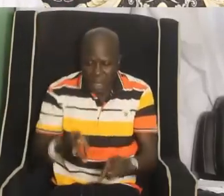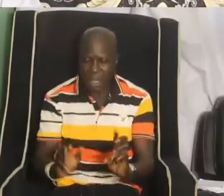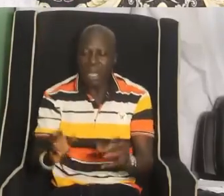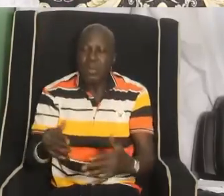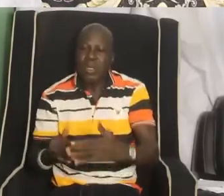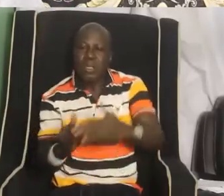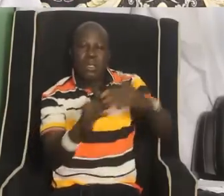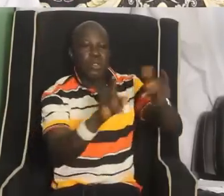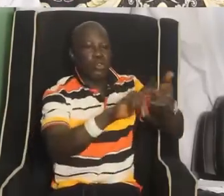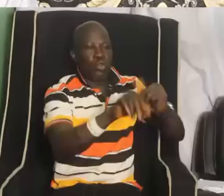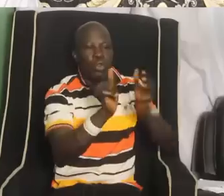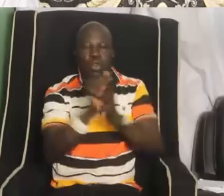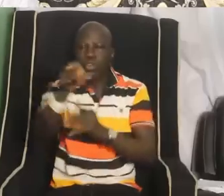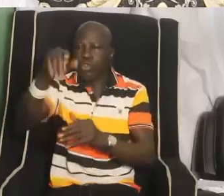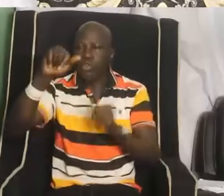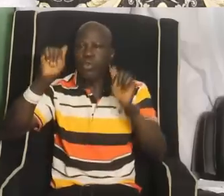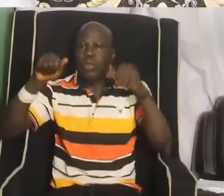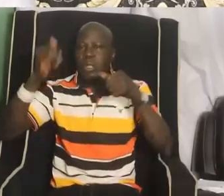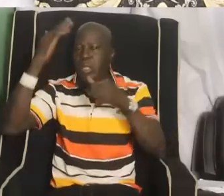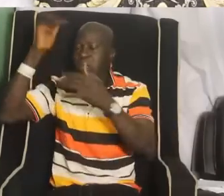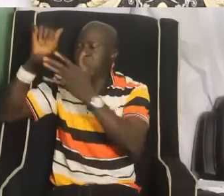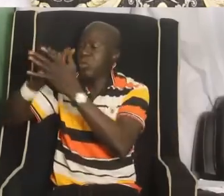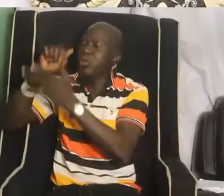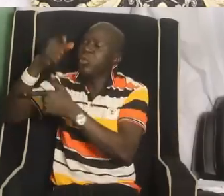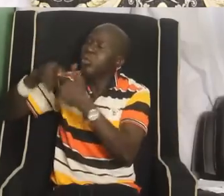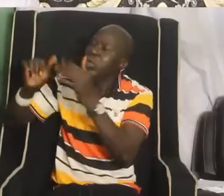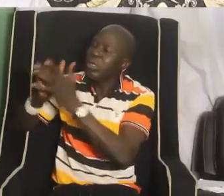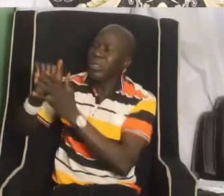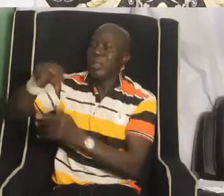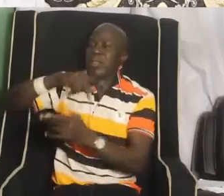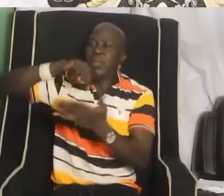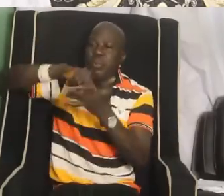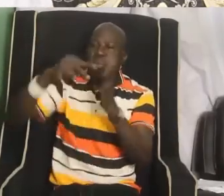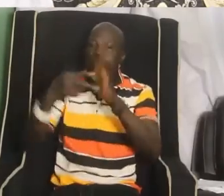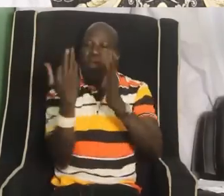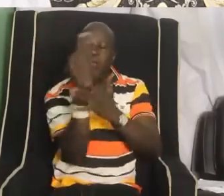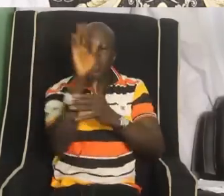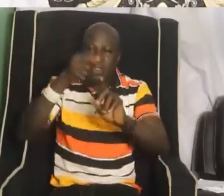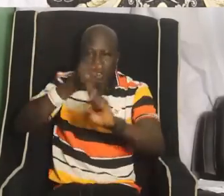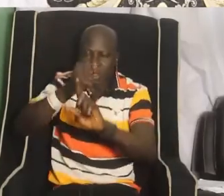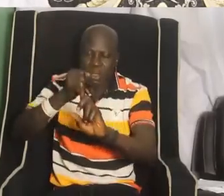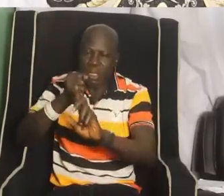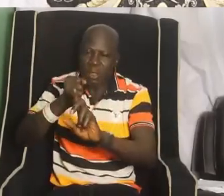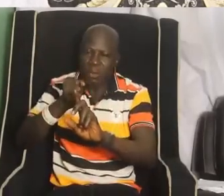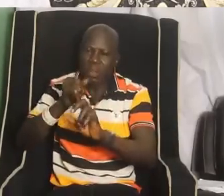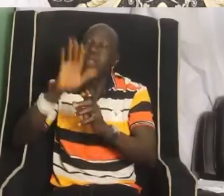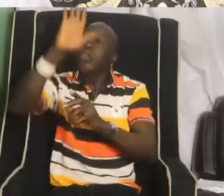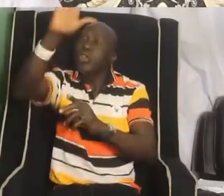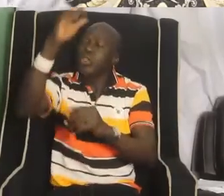you can listen. To is you that will know the meaning within